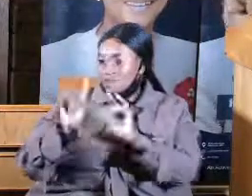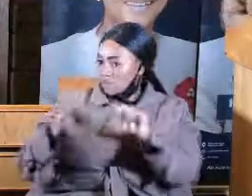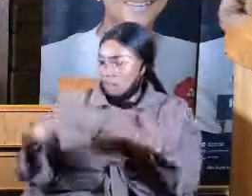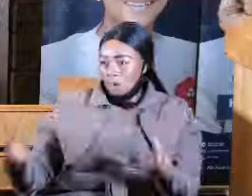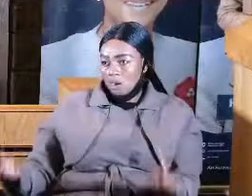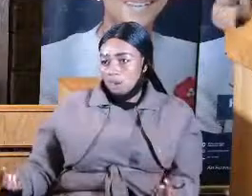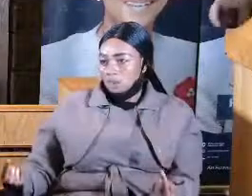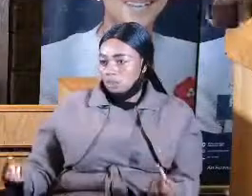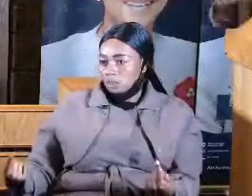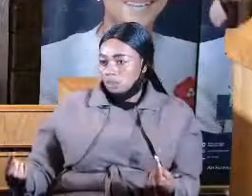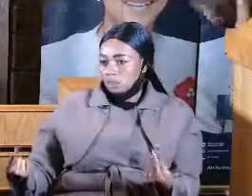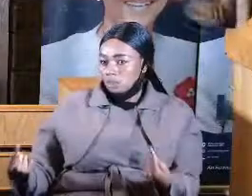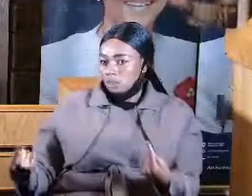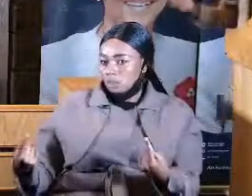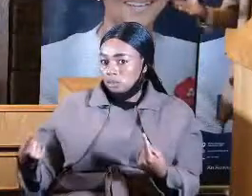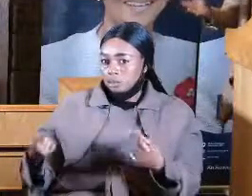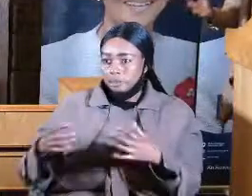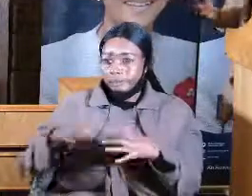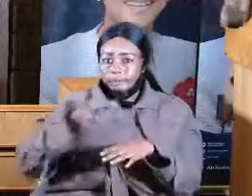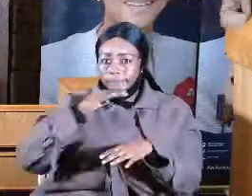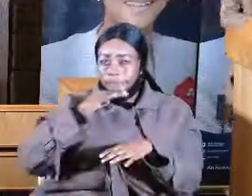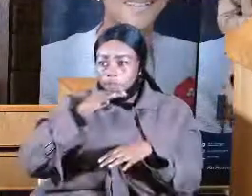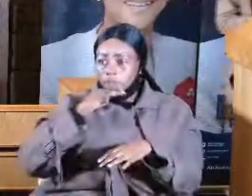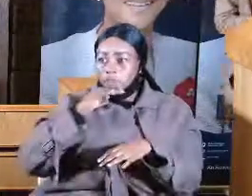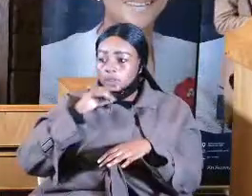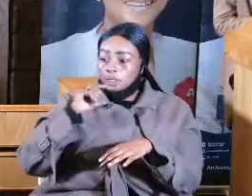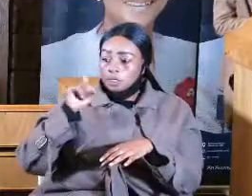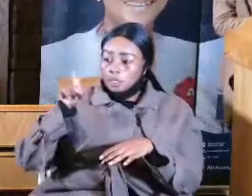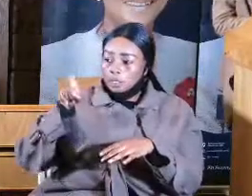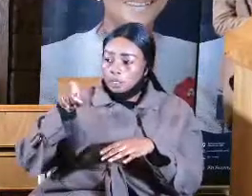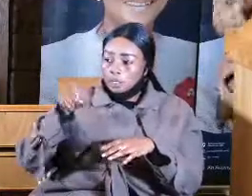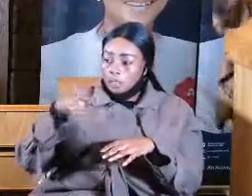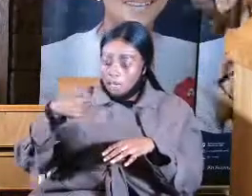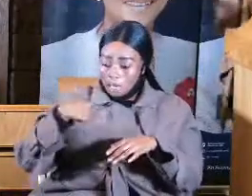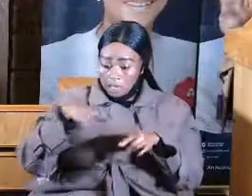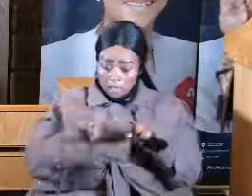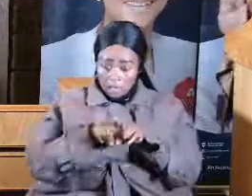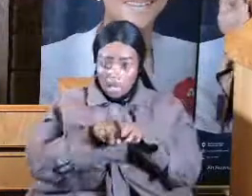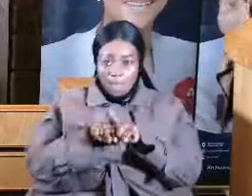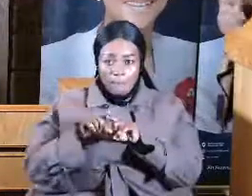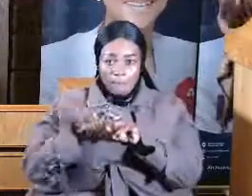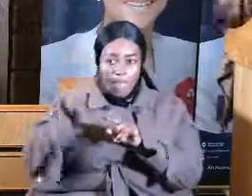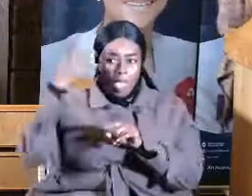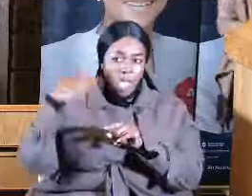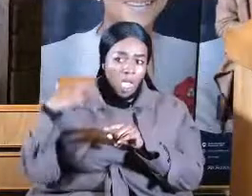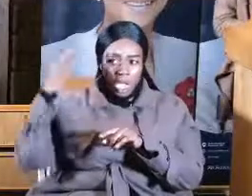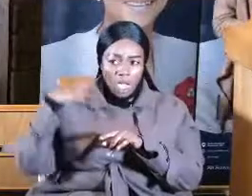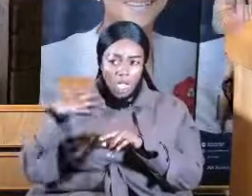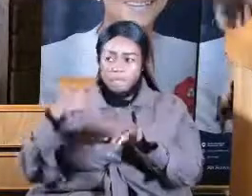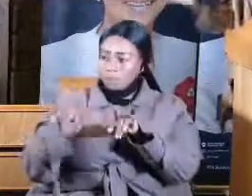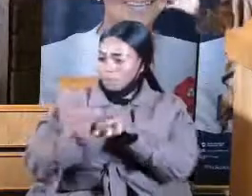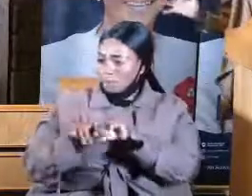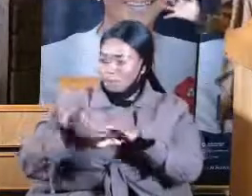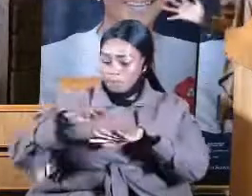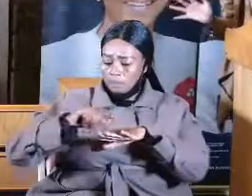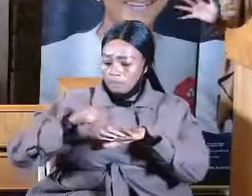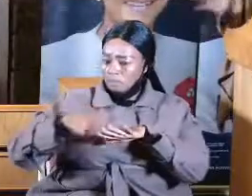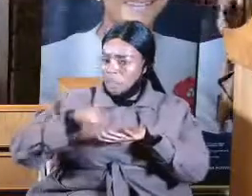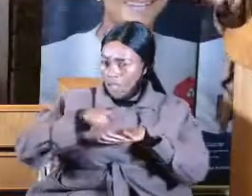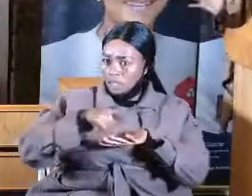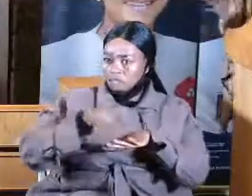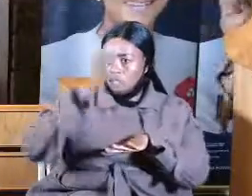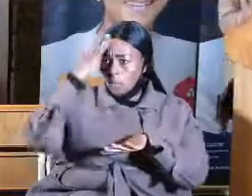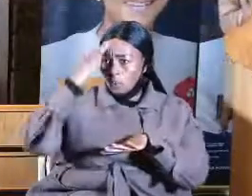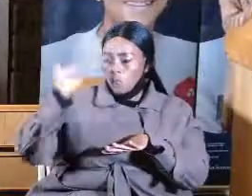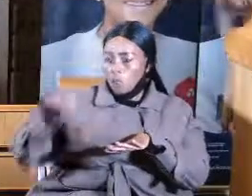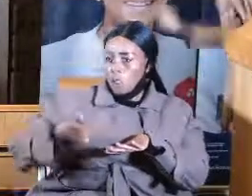they can't go bigger unless they are in an industry like hair or nails, or I know how to do hair